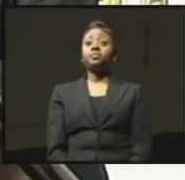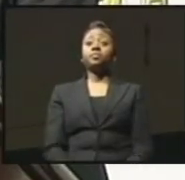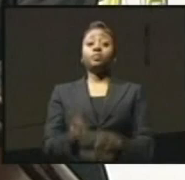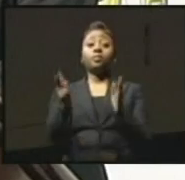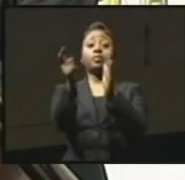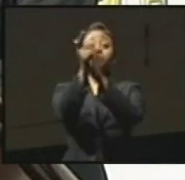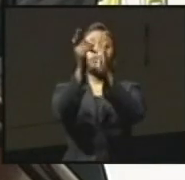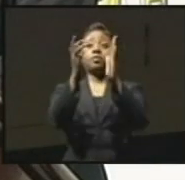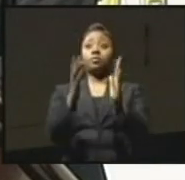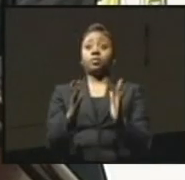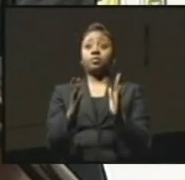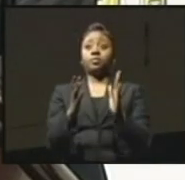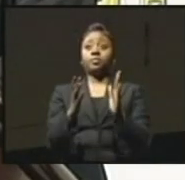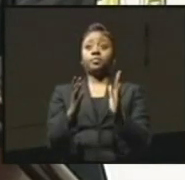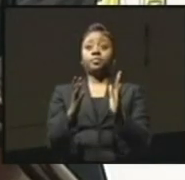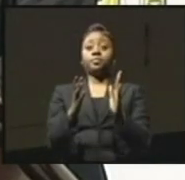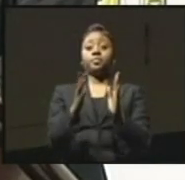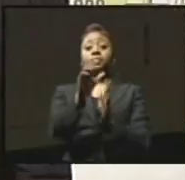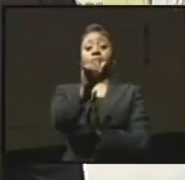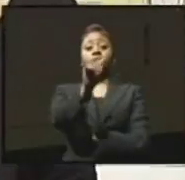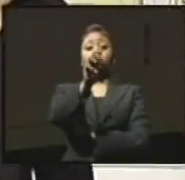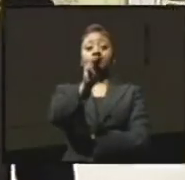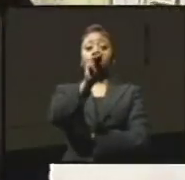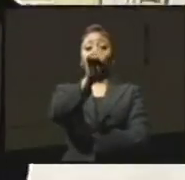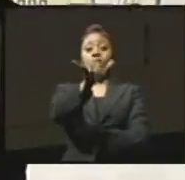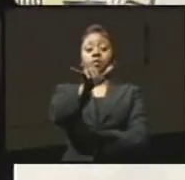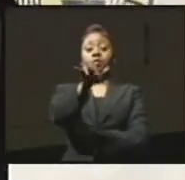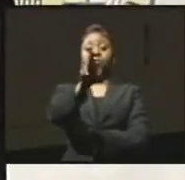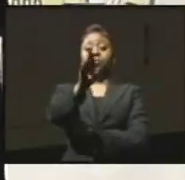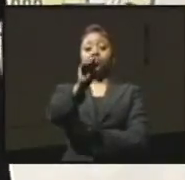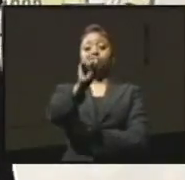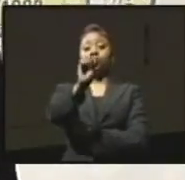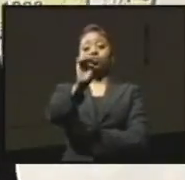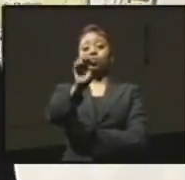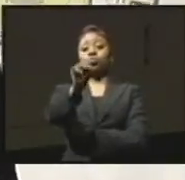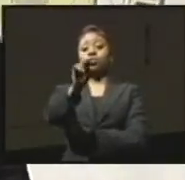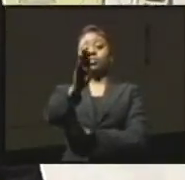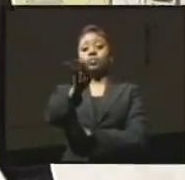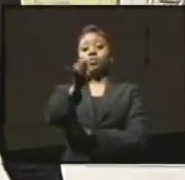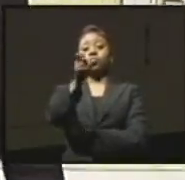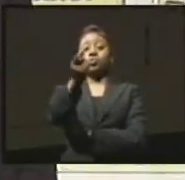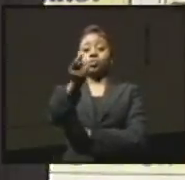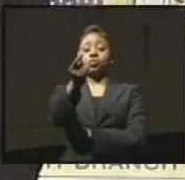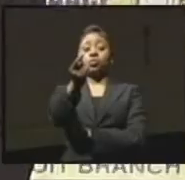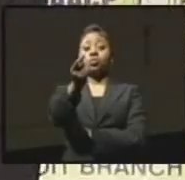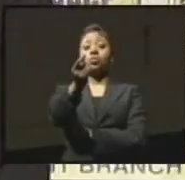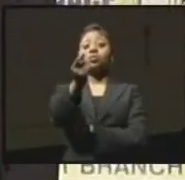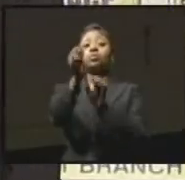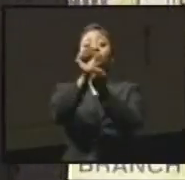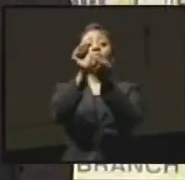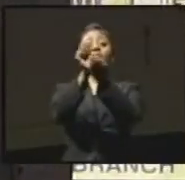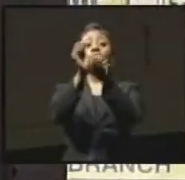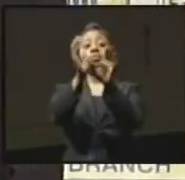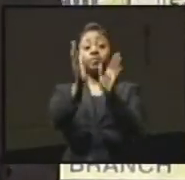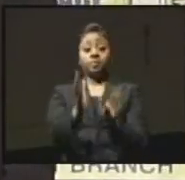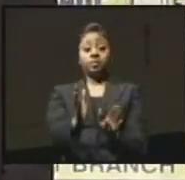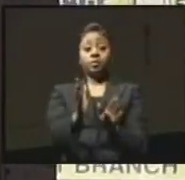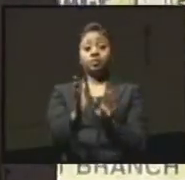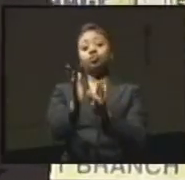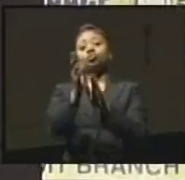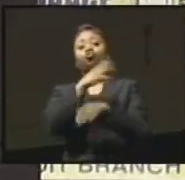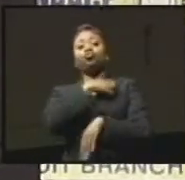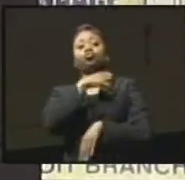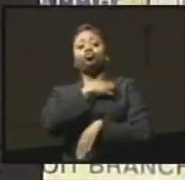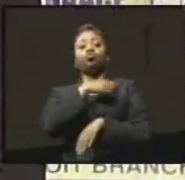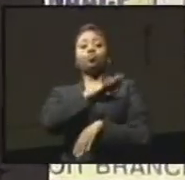Attorney Amy Rosenberg, Chair, Michigan Employment Security Board of Review.